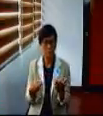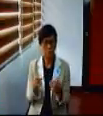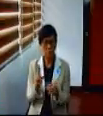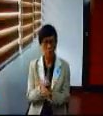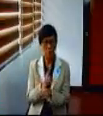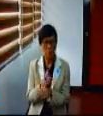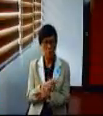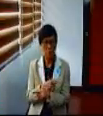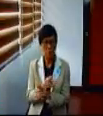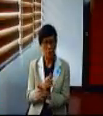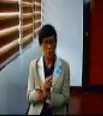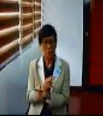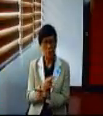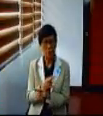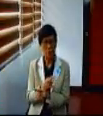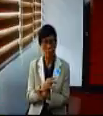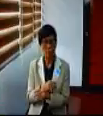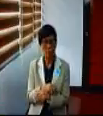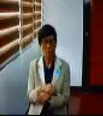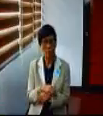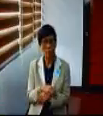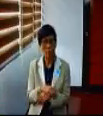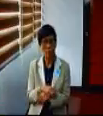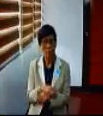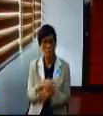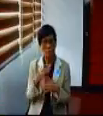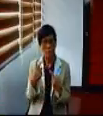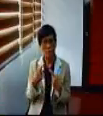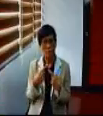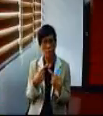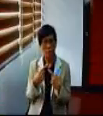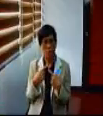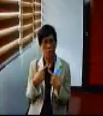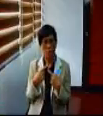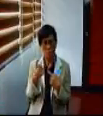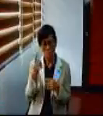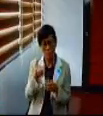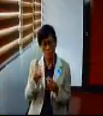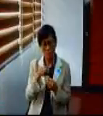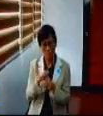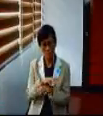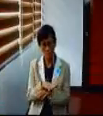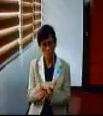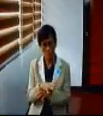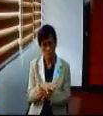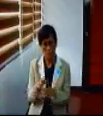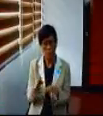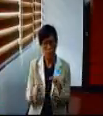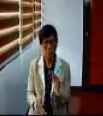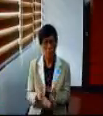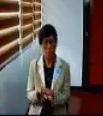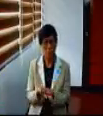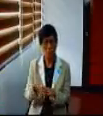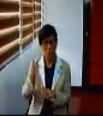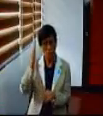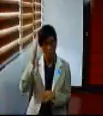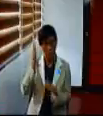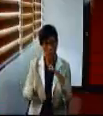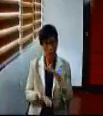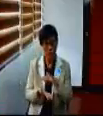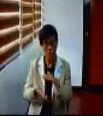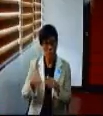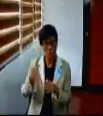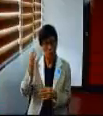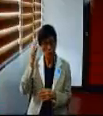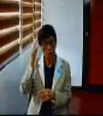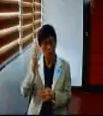going to be effective. Again, this conversation about effectiveness and the reduction of barriers. I'd like to